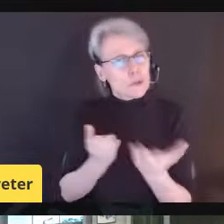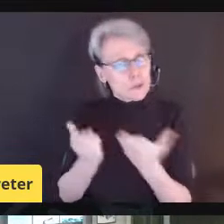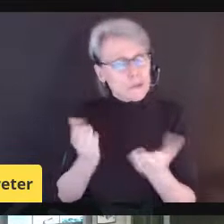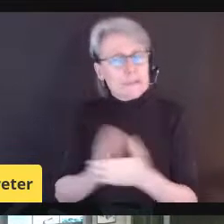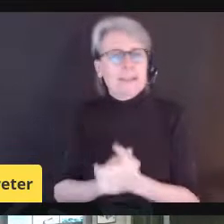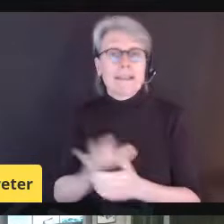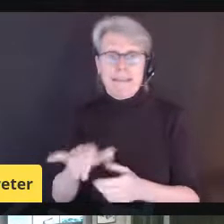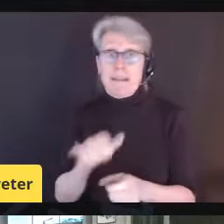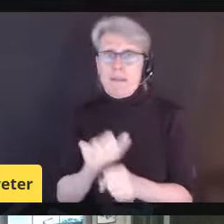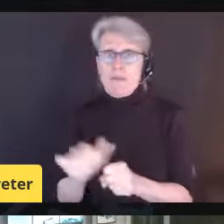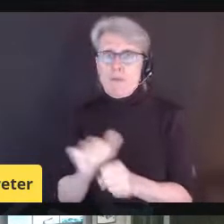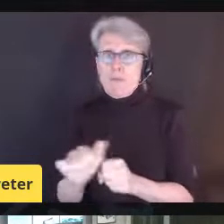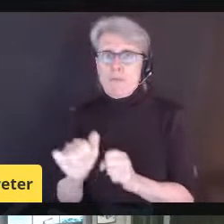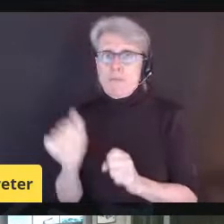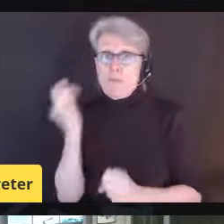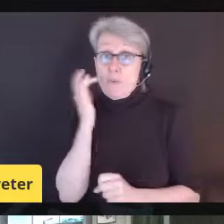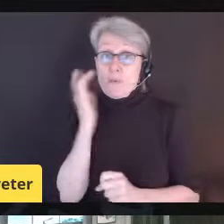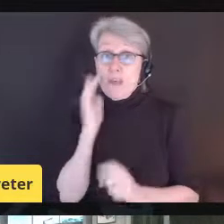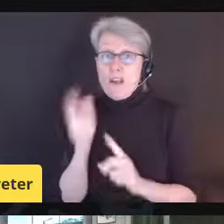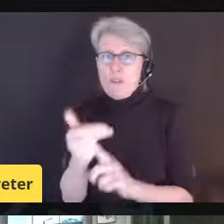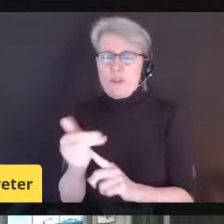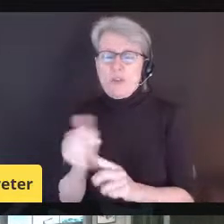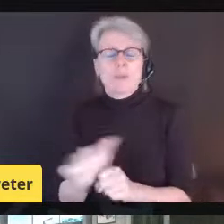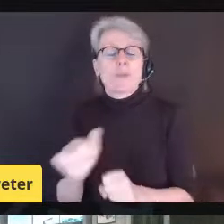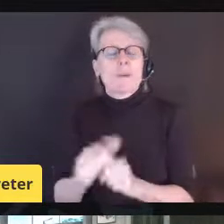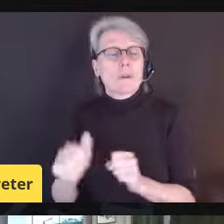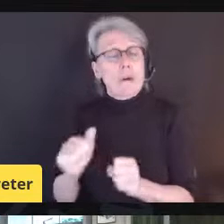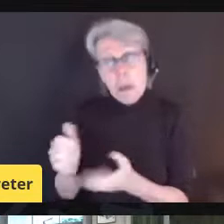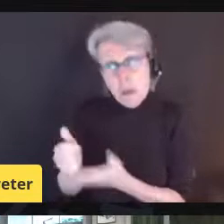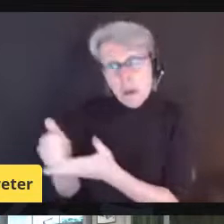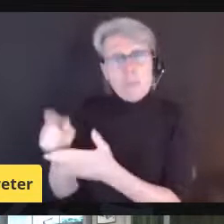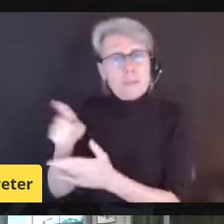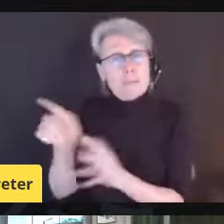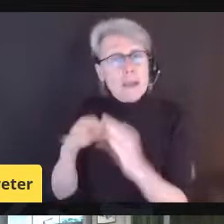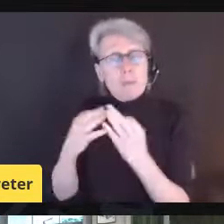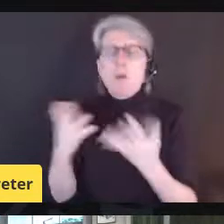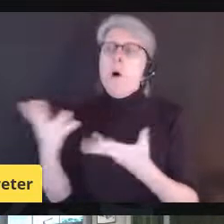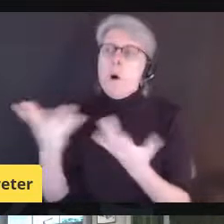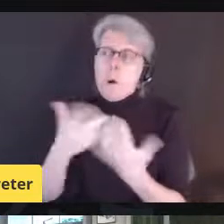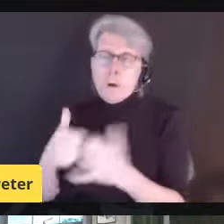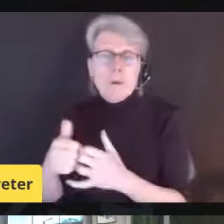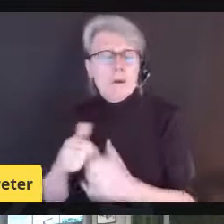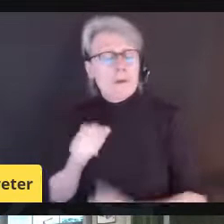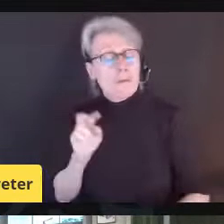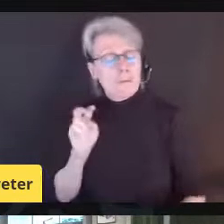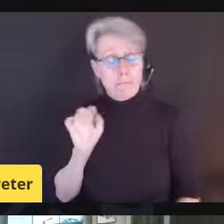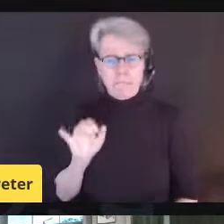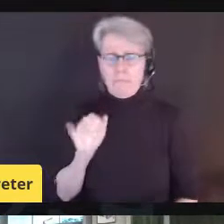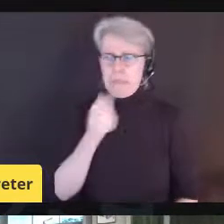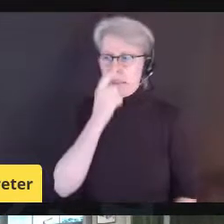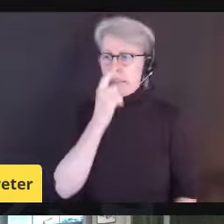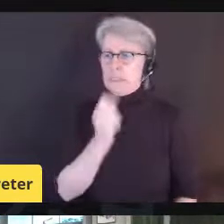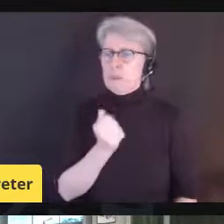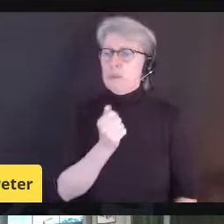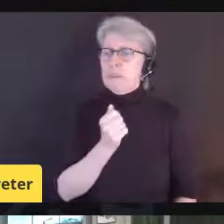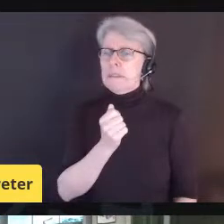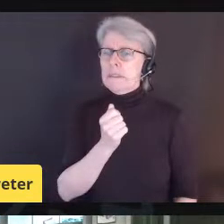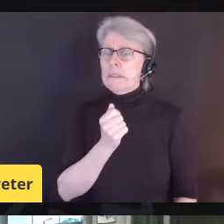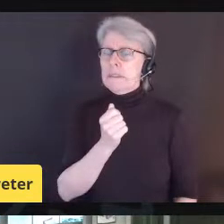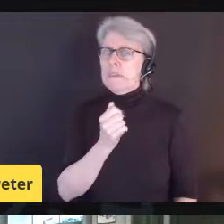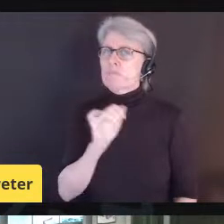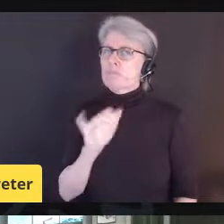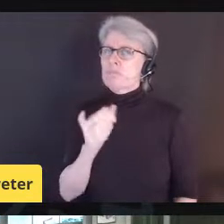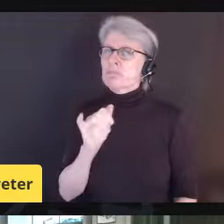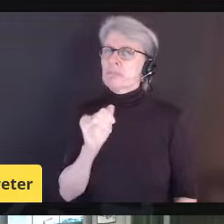I was able to kind of help that family. And then I realized, oh, there is this interesting sort